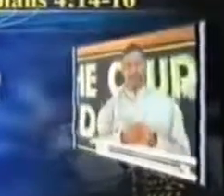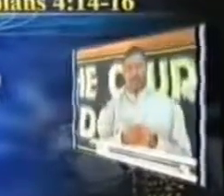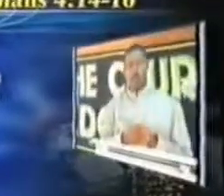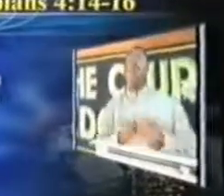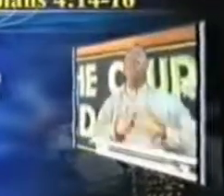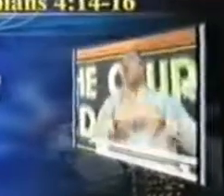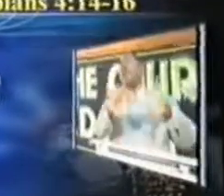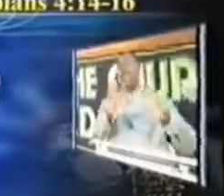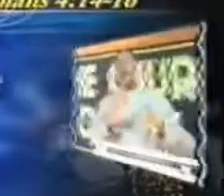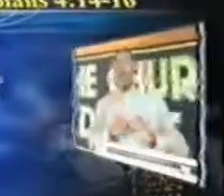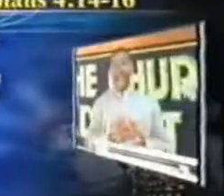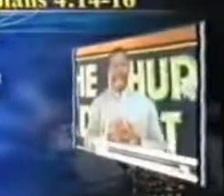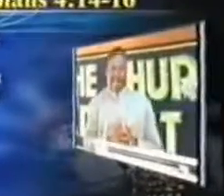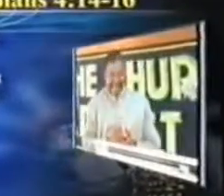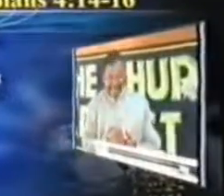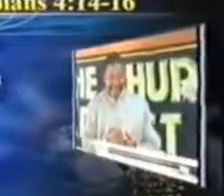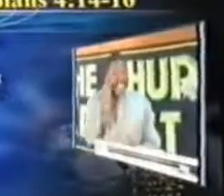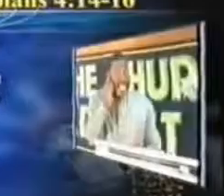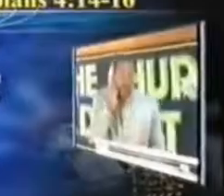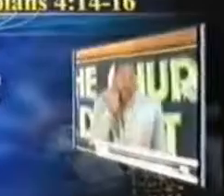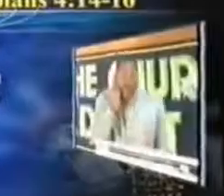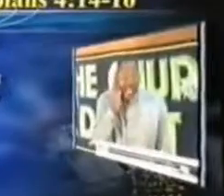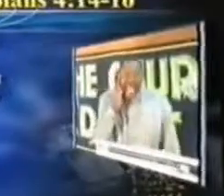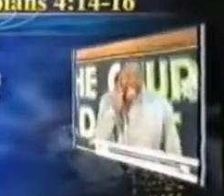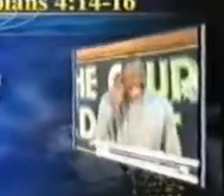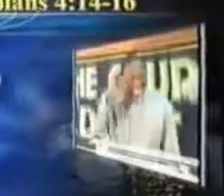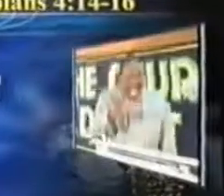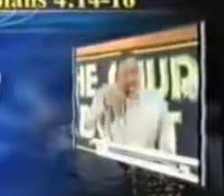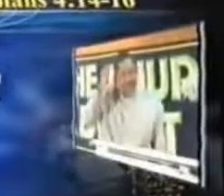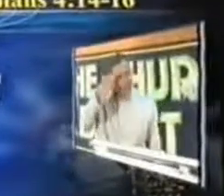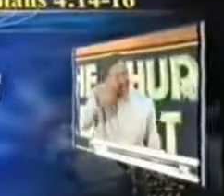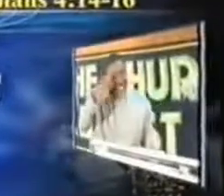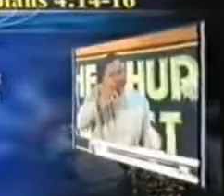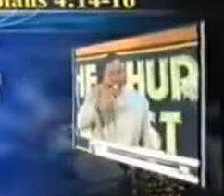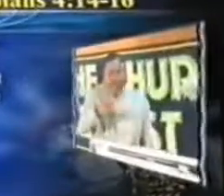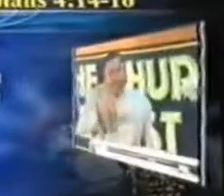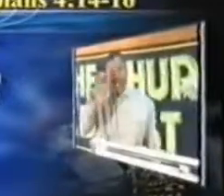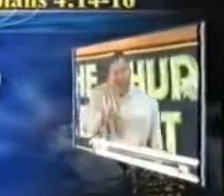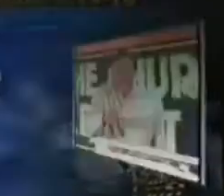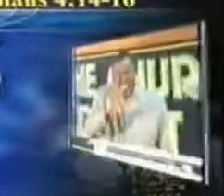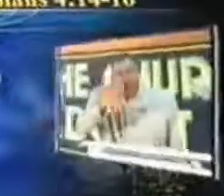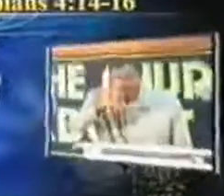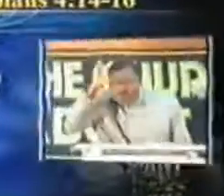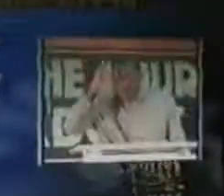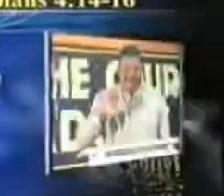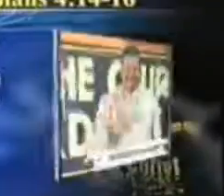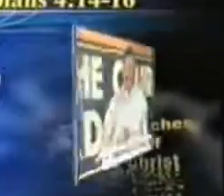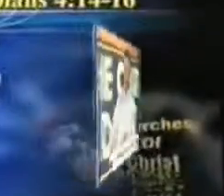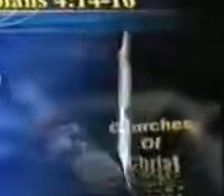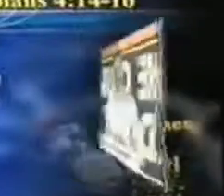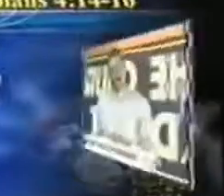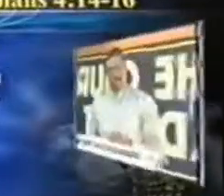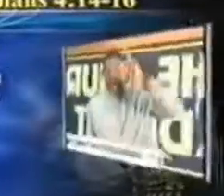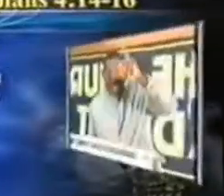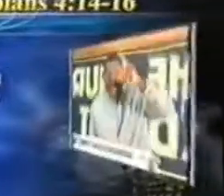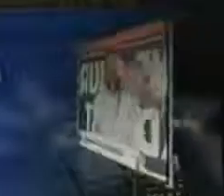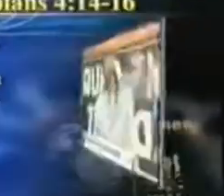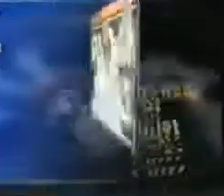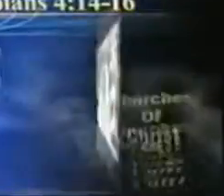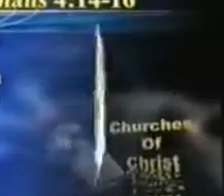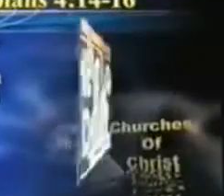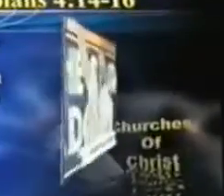mono. Mubuame, papa, tieni yo. And now a software be person preaches away a software and says, I'm watching the war. Software